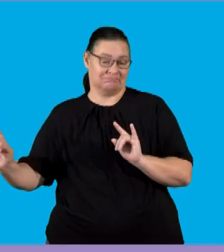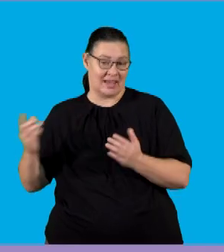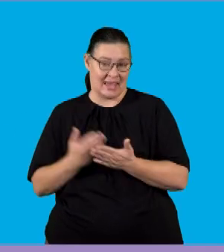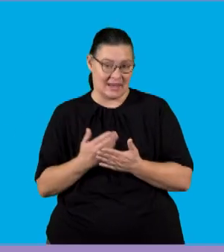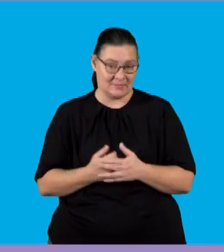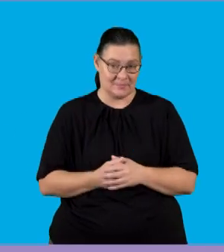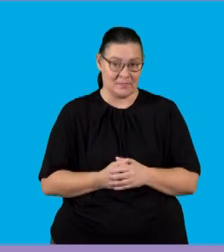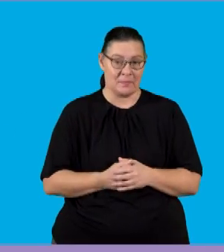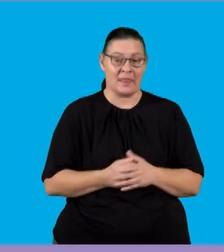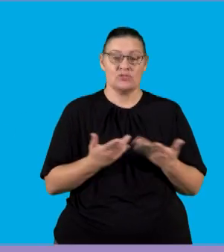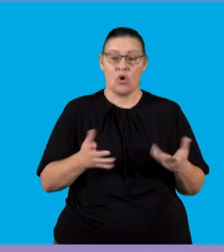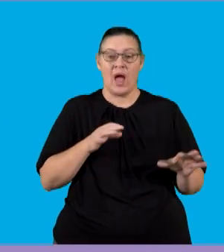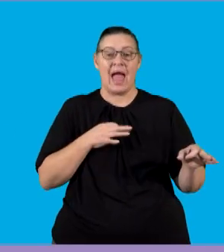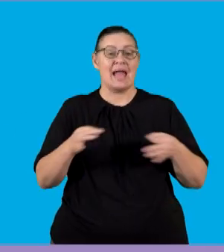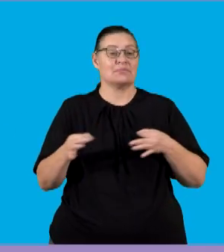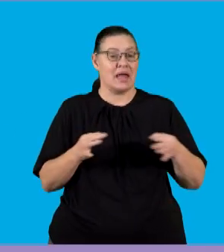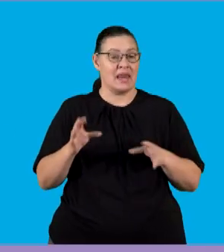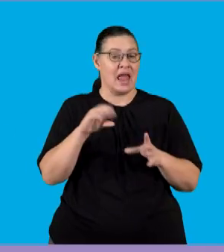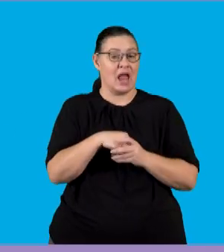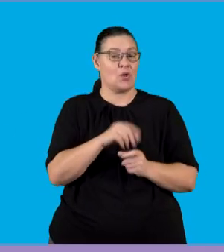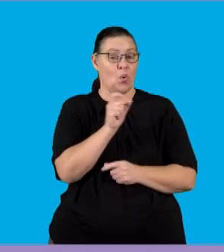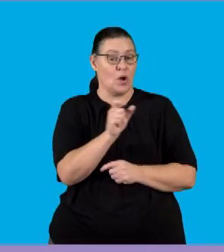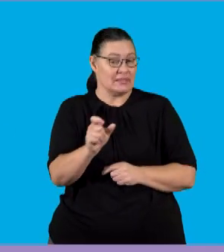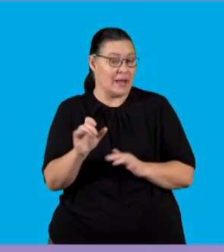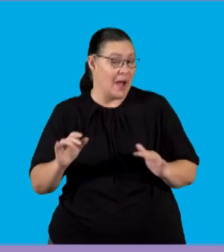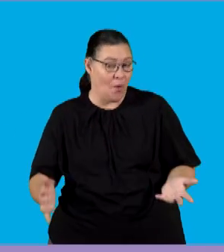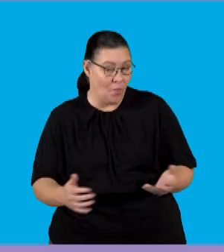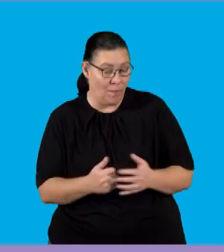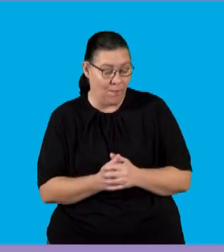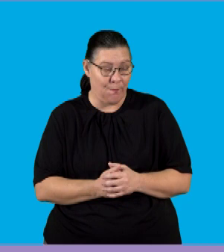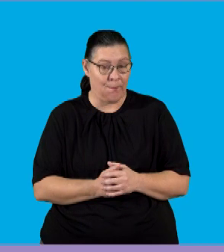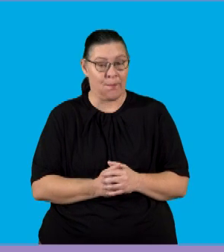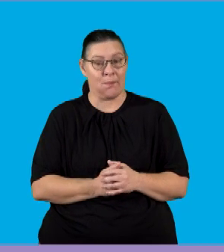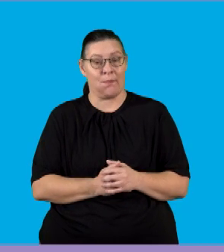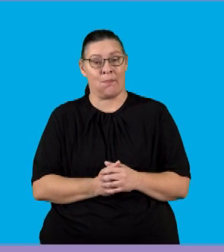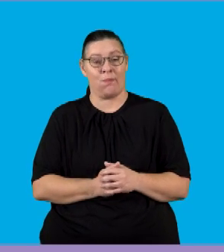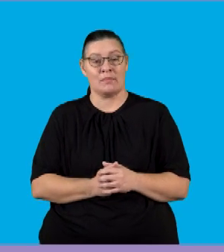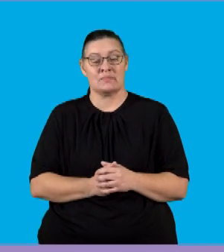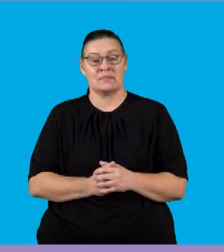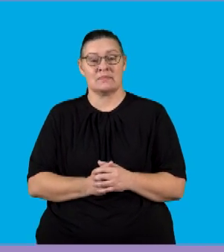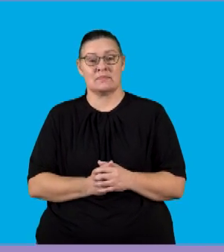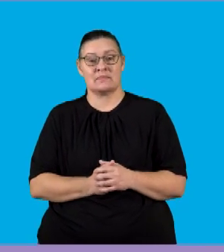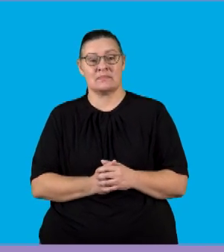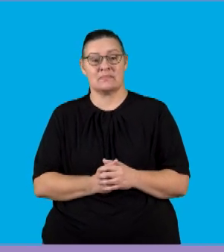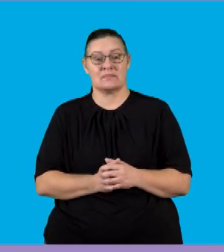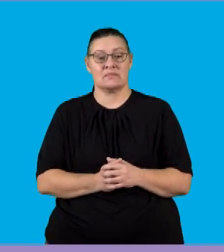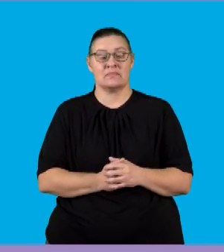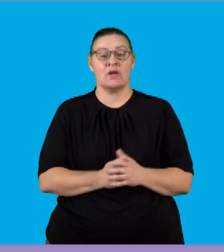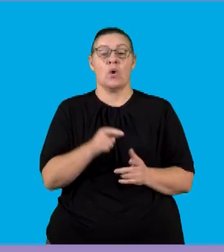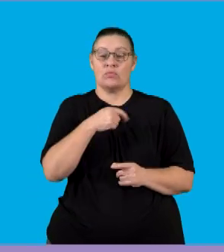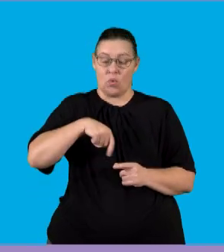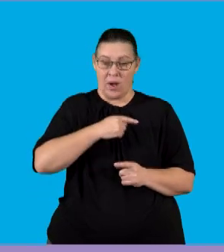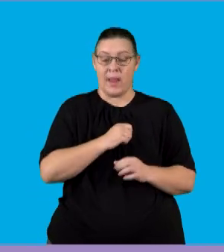continue. Now, how do we explain this pattern, or how we identified the next 2 terms? We can see that here